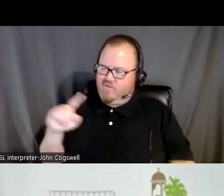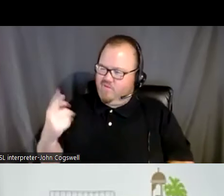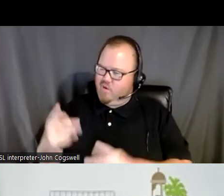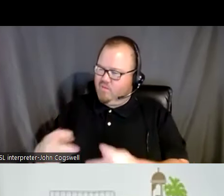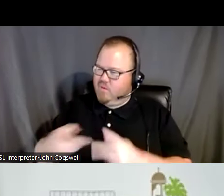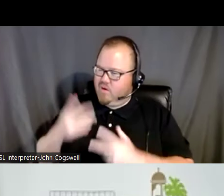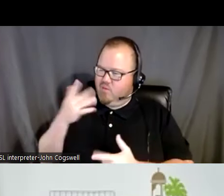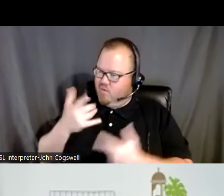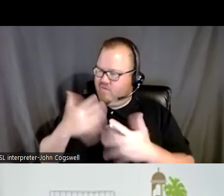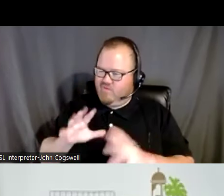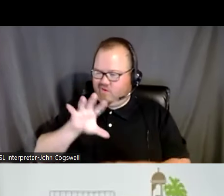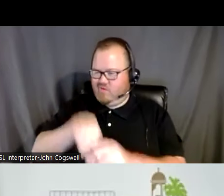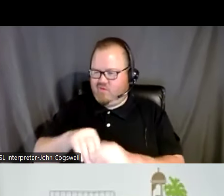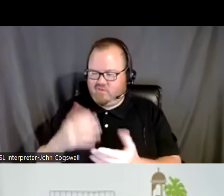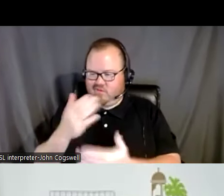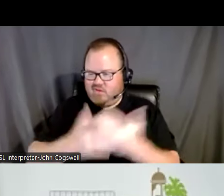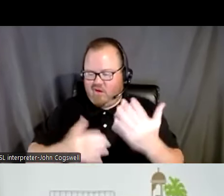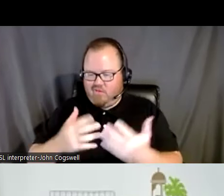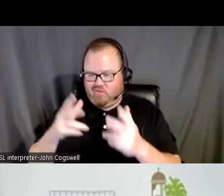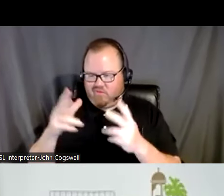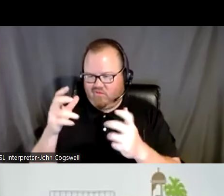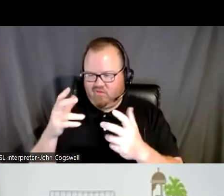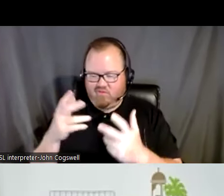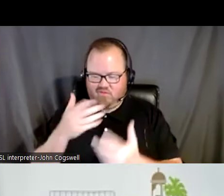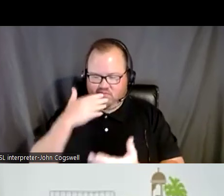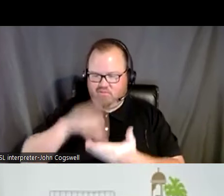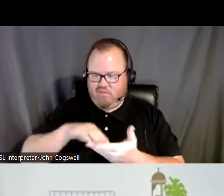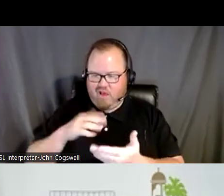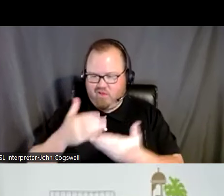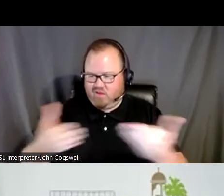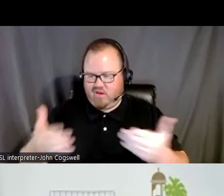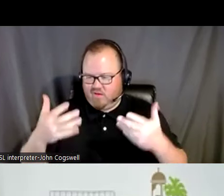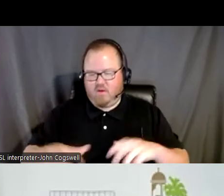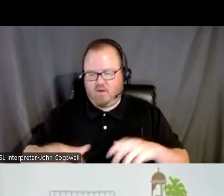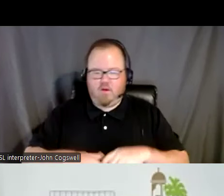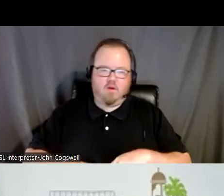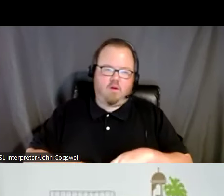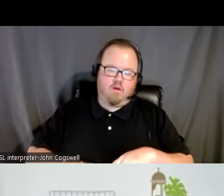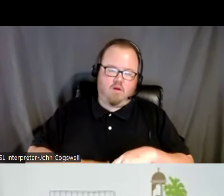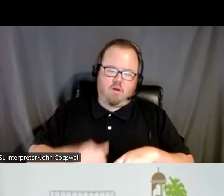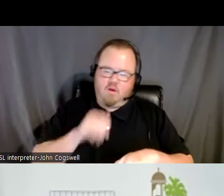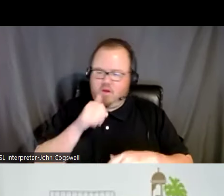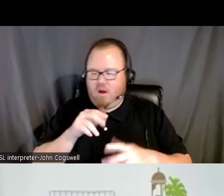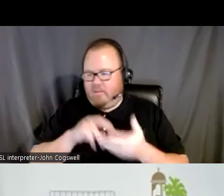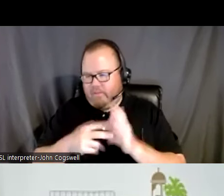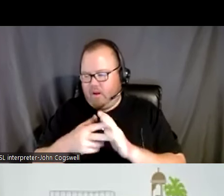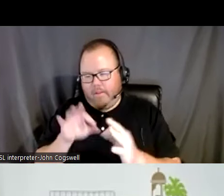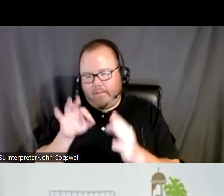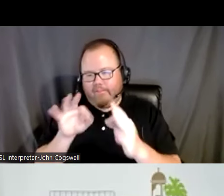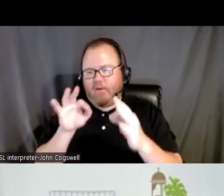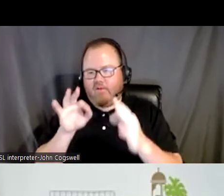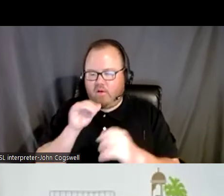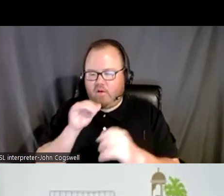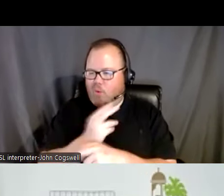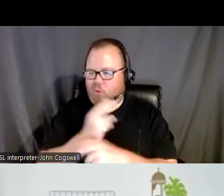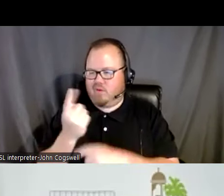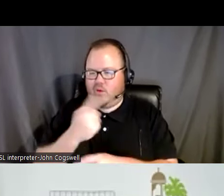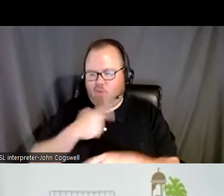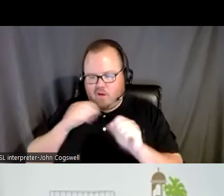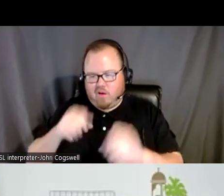already engaging in some nefarious stuff. So let's not, in the absence of perfect, not utilize something that we know